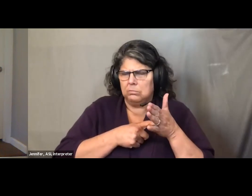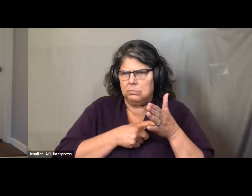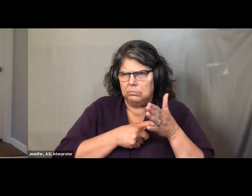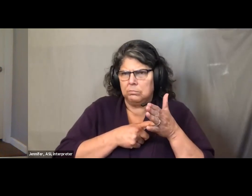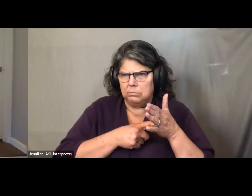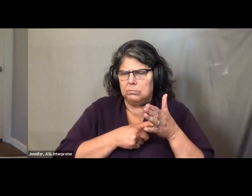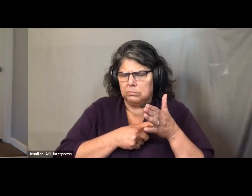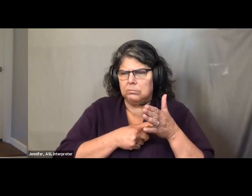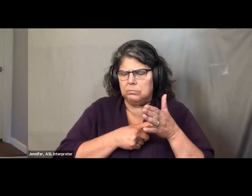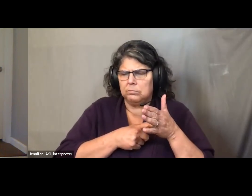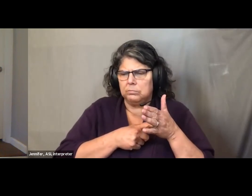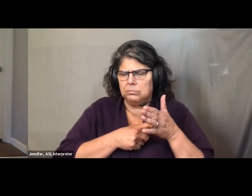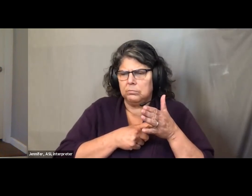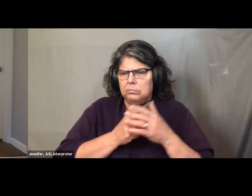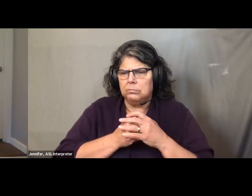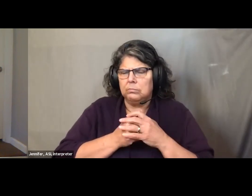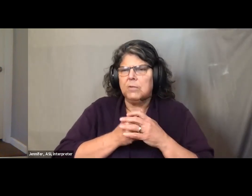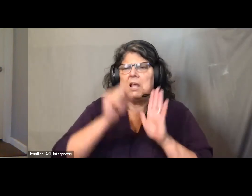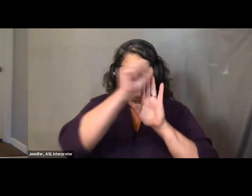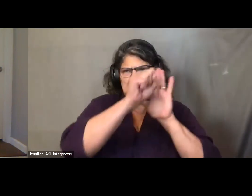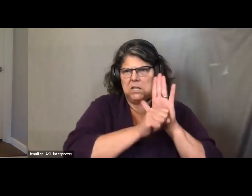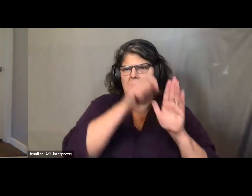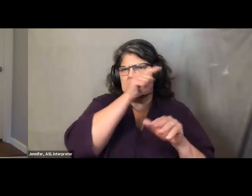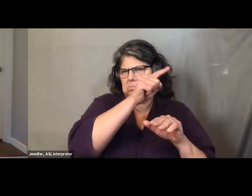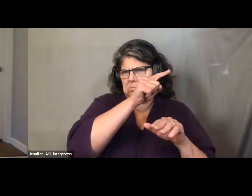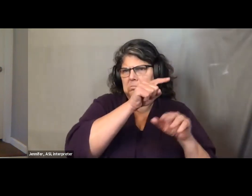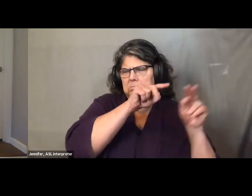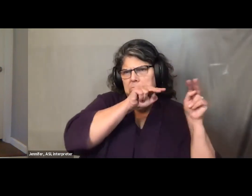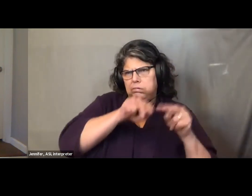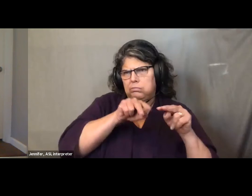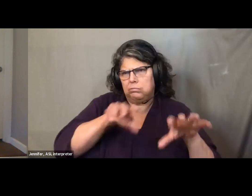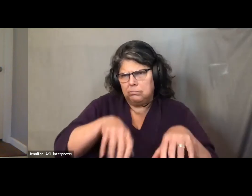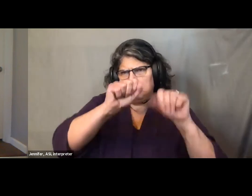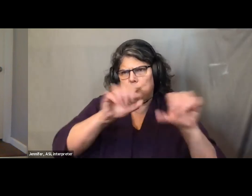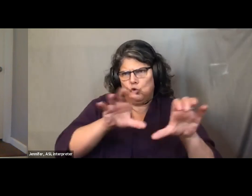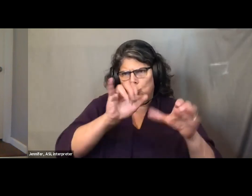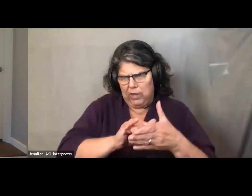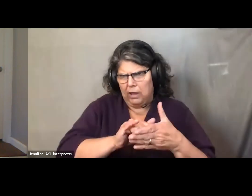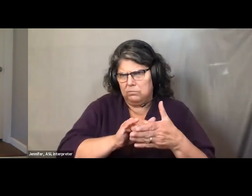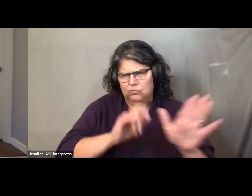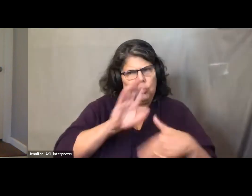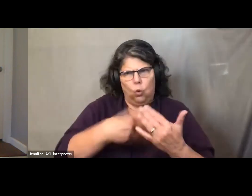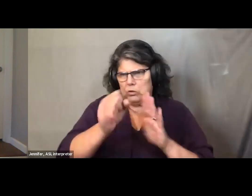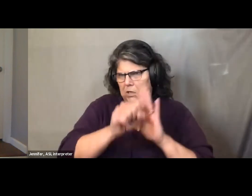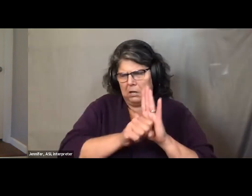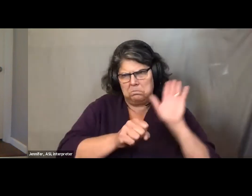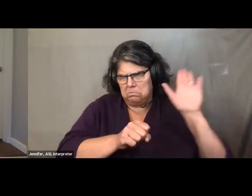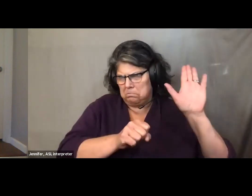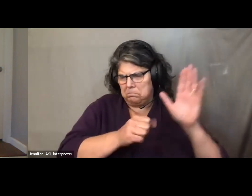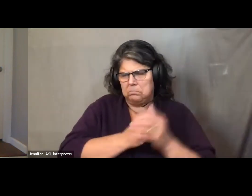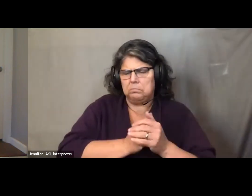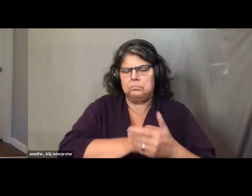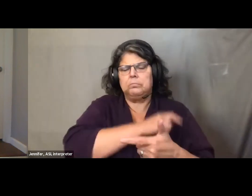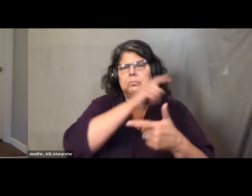And it is done by the state. It's a statewide program. And then when you get to phase 2, which is